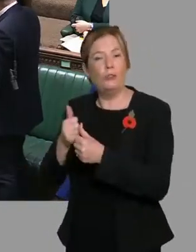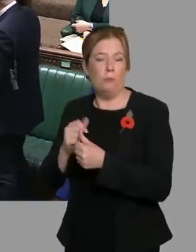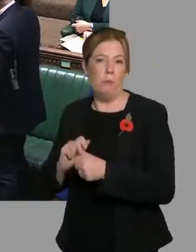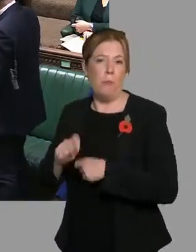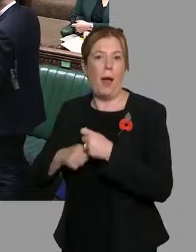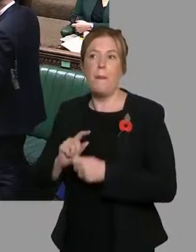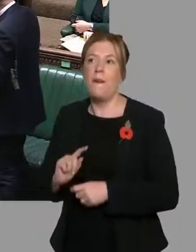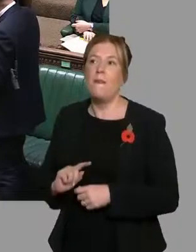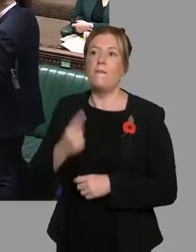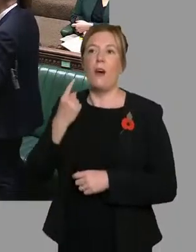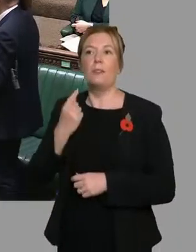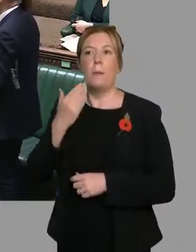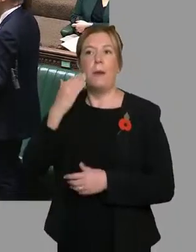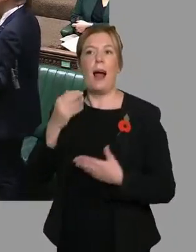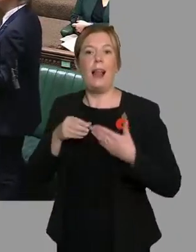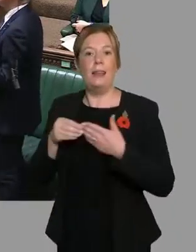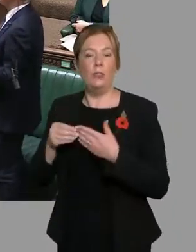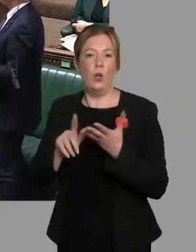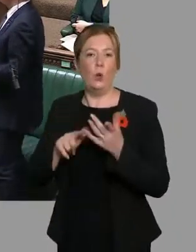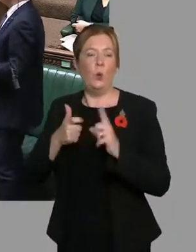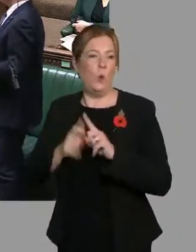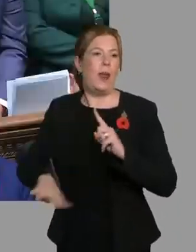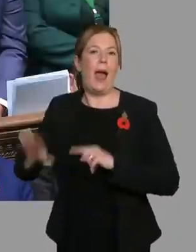major and historic achievement?